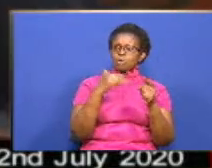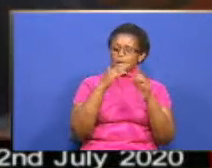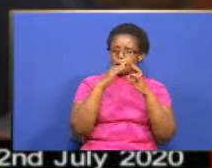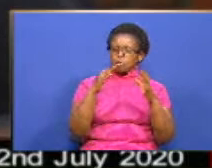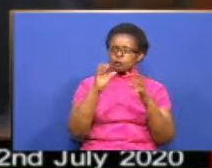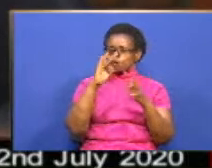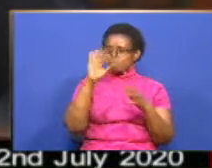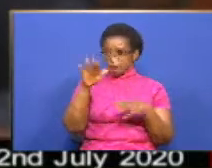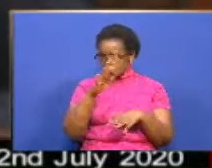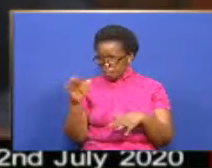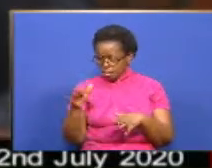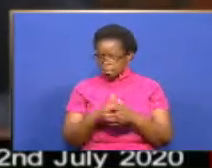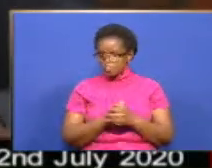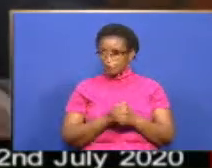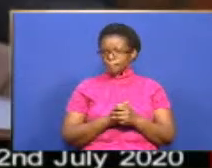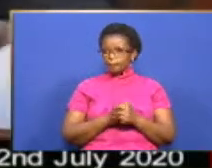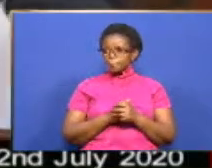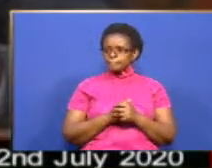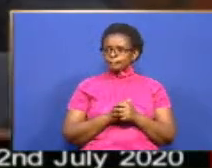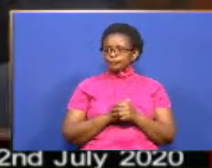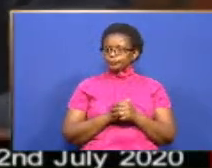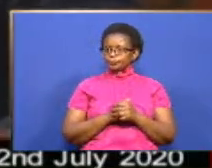Parliament. Mr. Speaker,